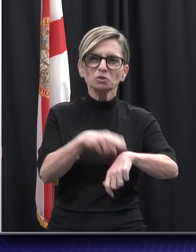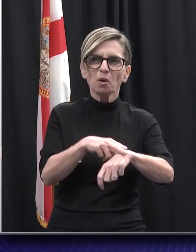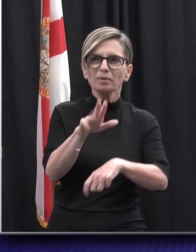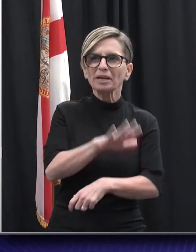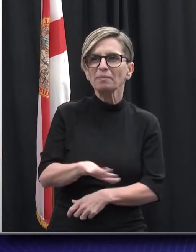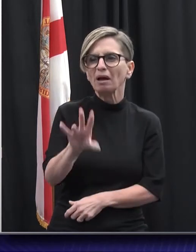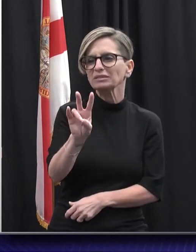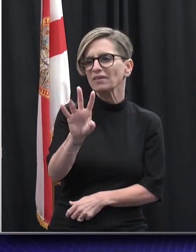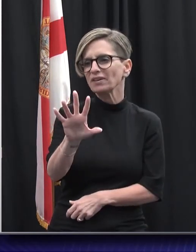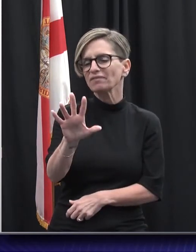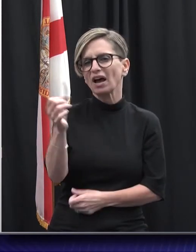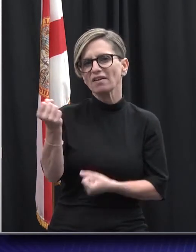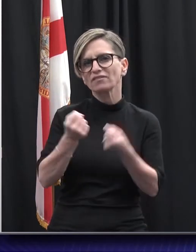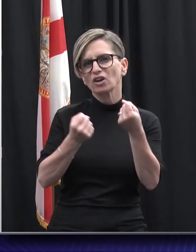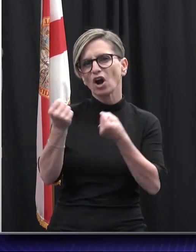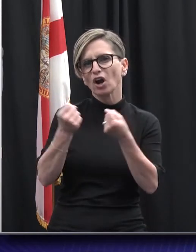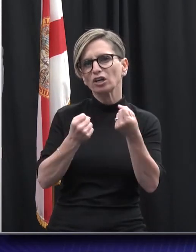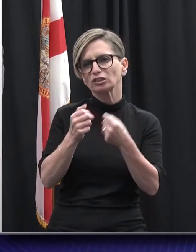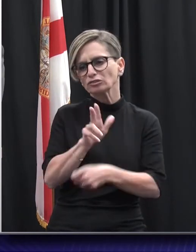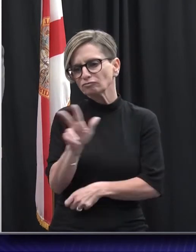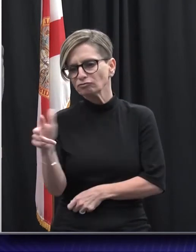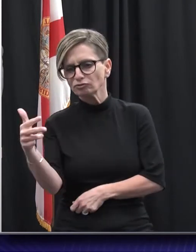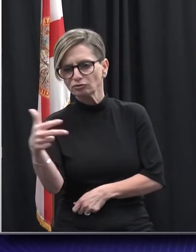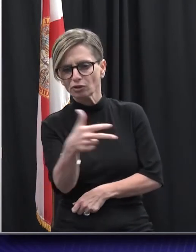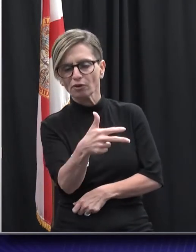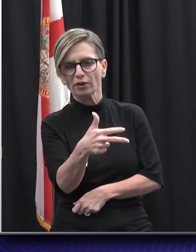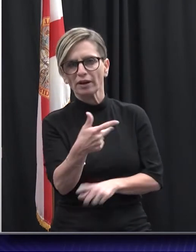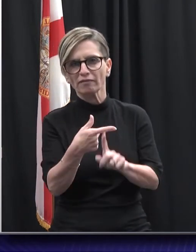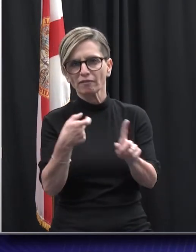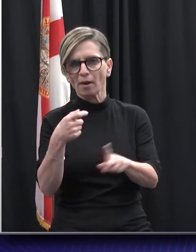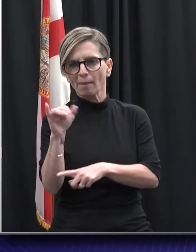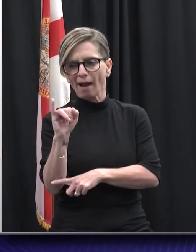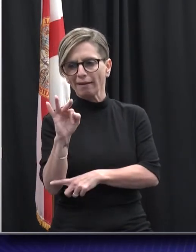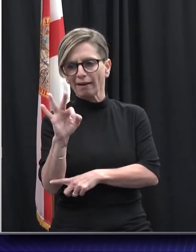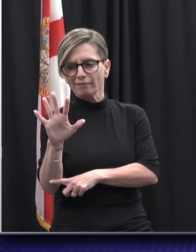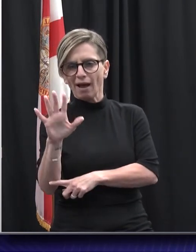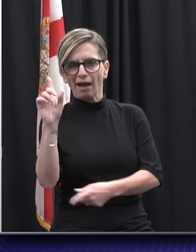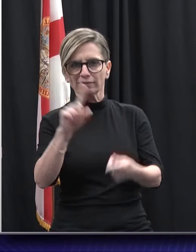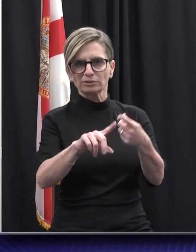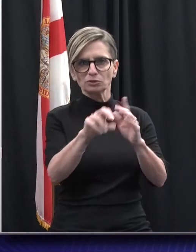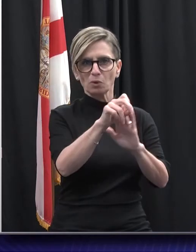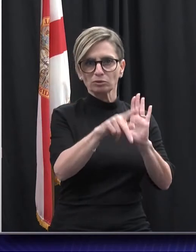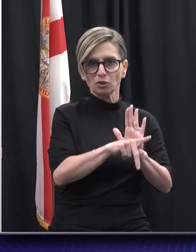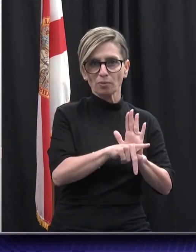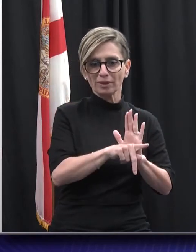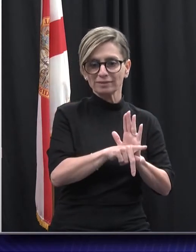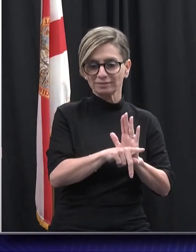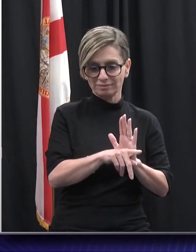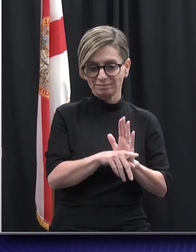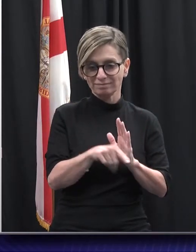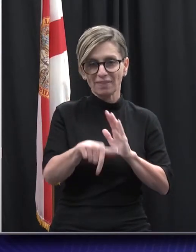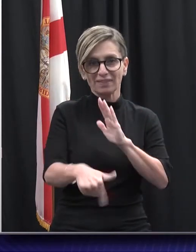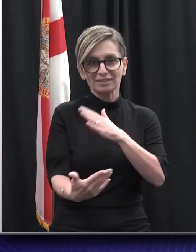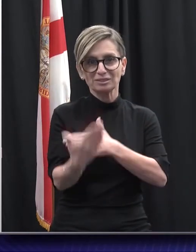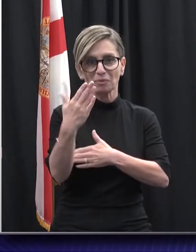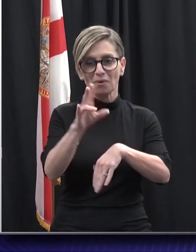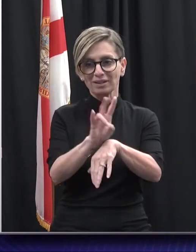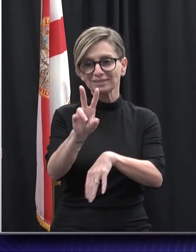turning off of 95 onto Okeechobee. There were 2, myself and one other, this morning at